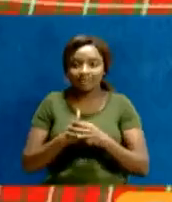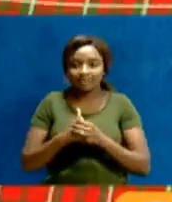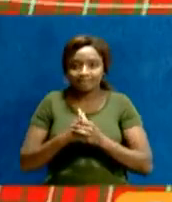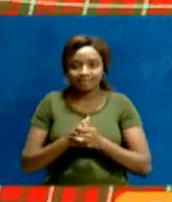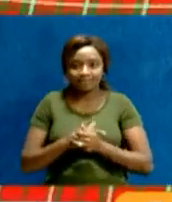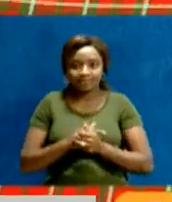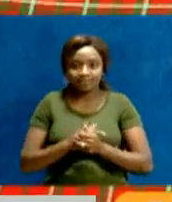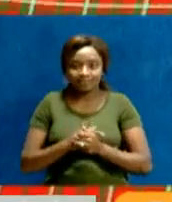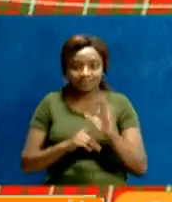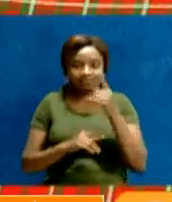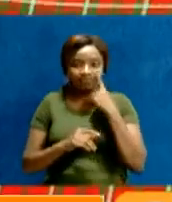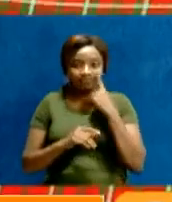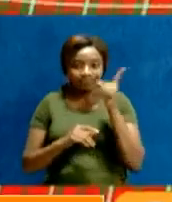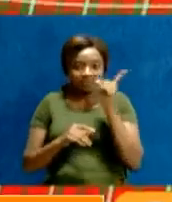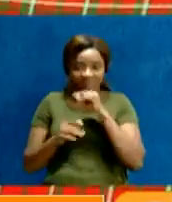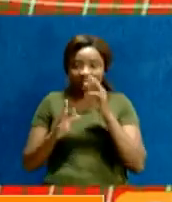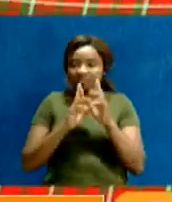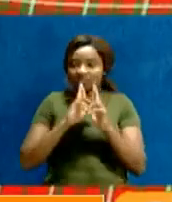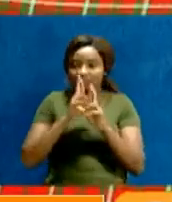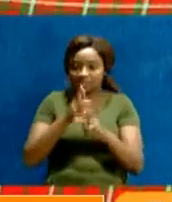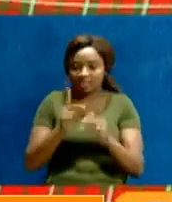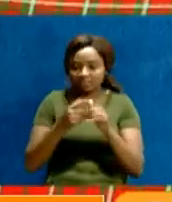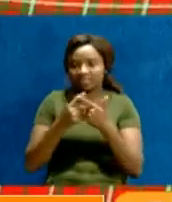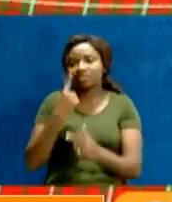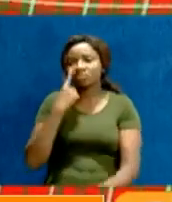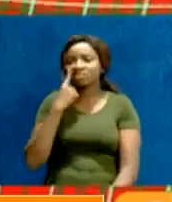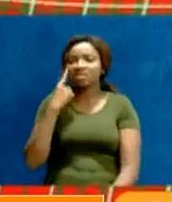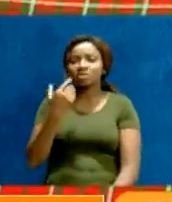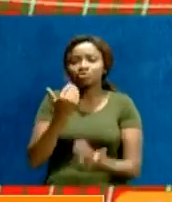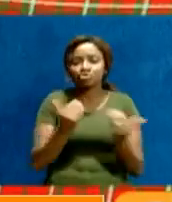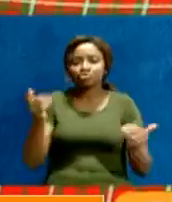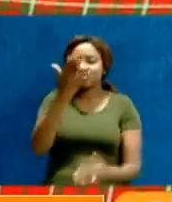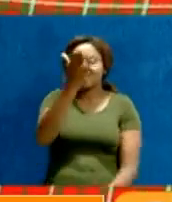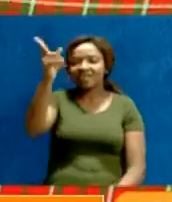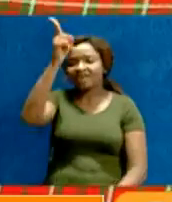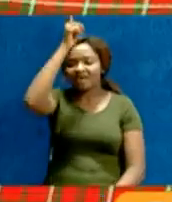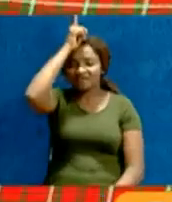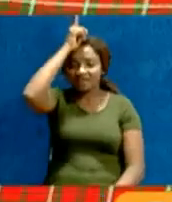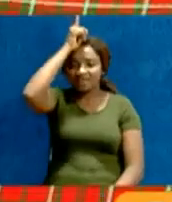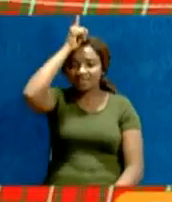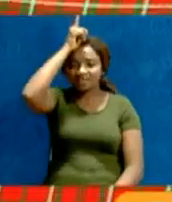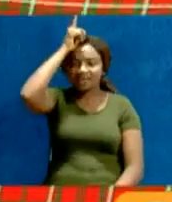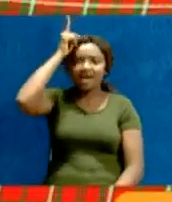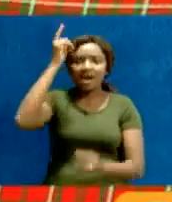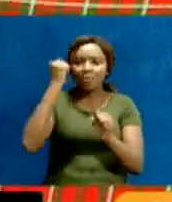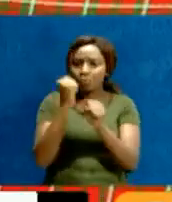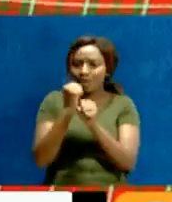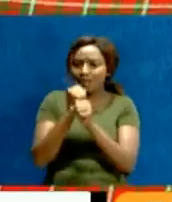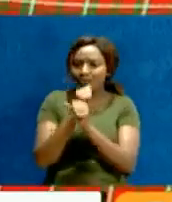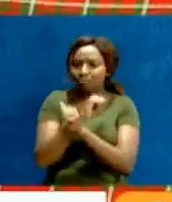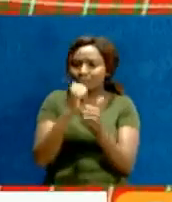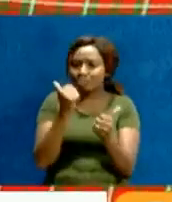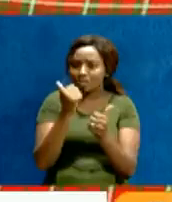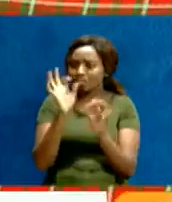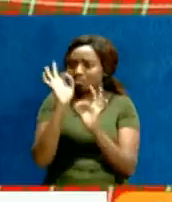you look at the results and you identify that rural children performed better, it may